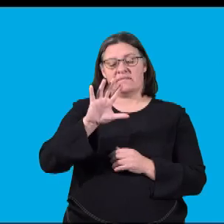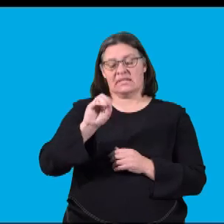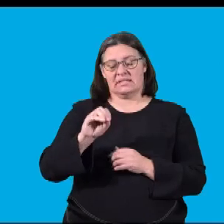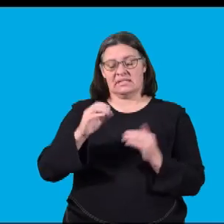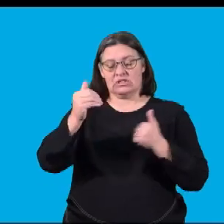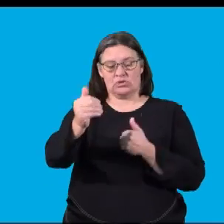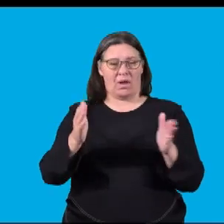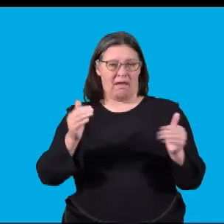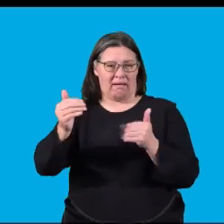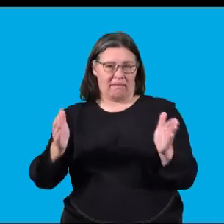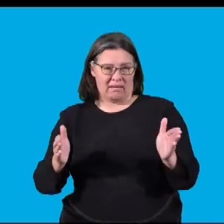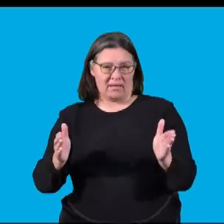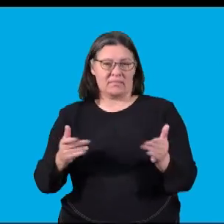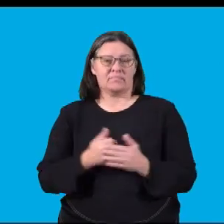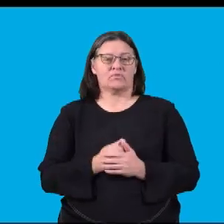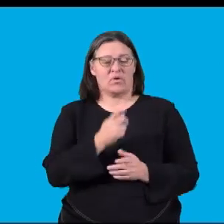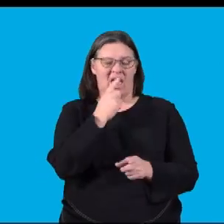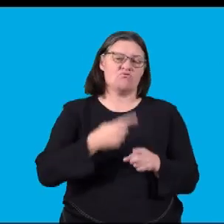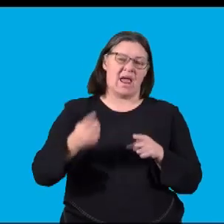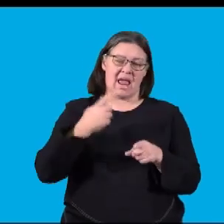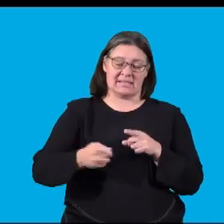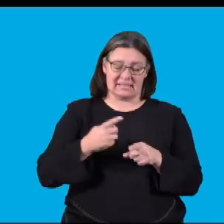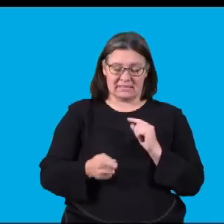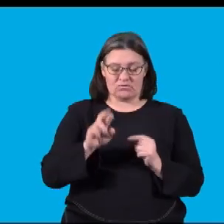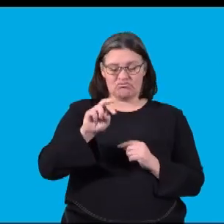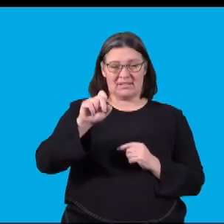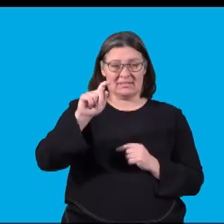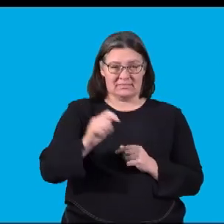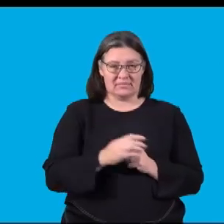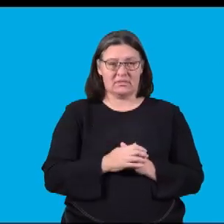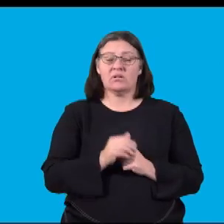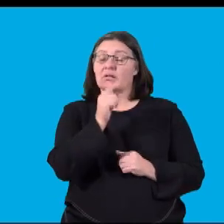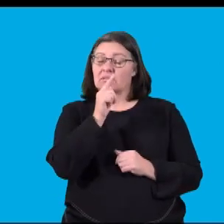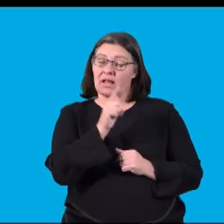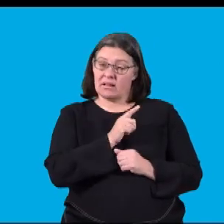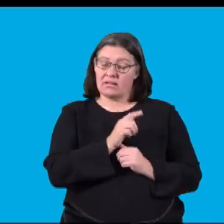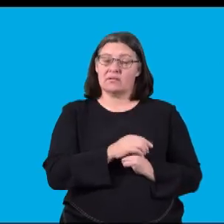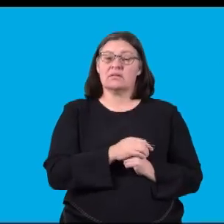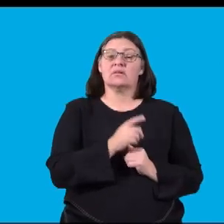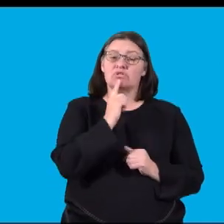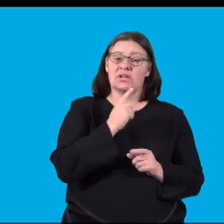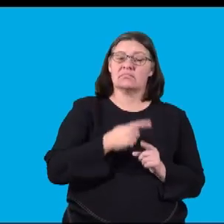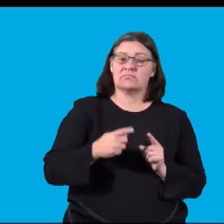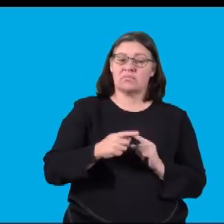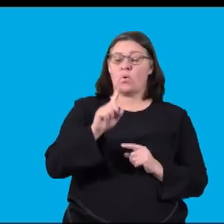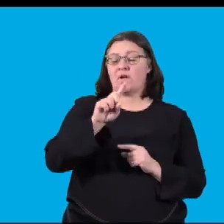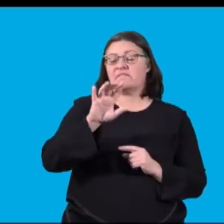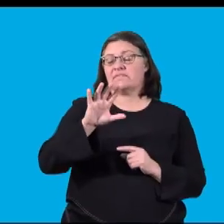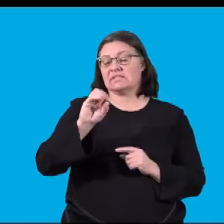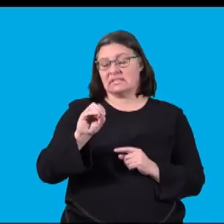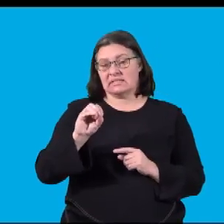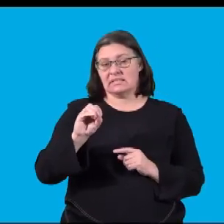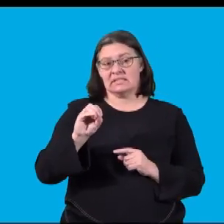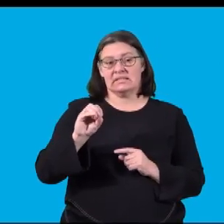to rent. This relates to rent, okay? So we are told that she rents 150